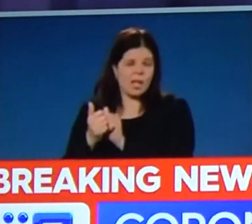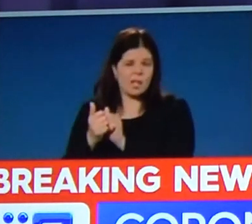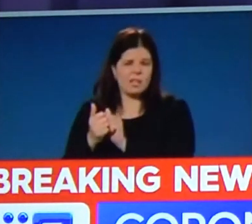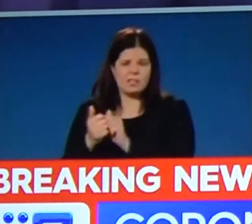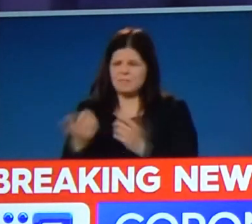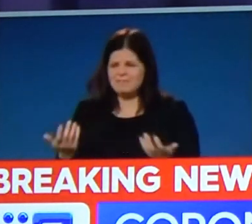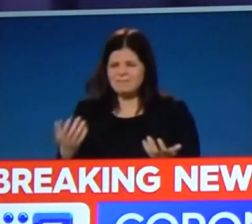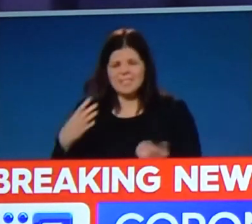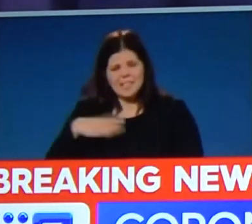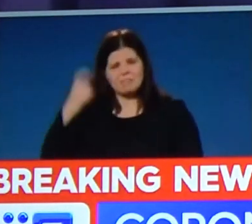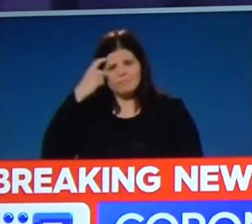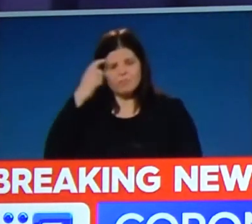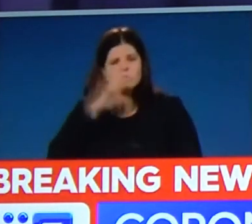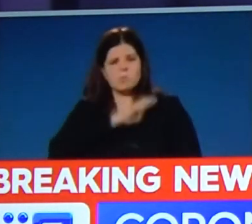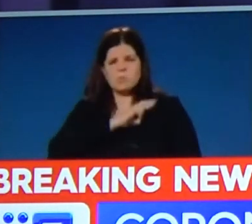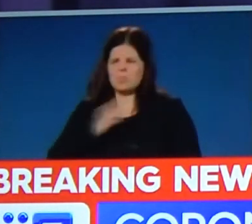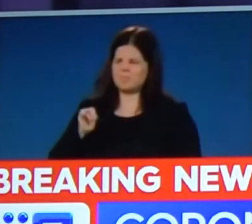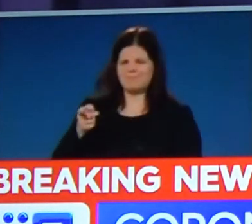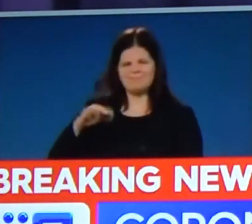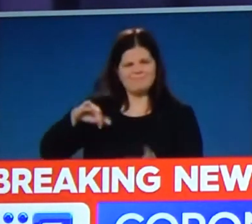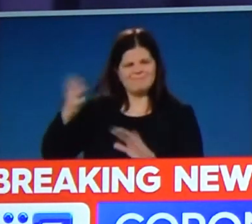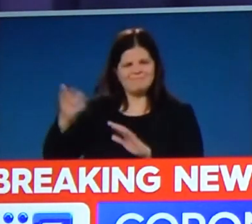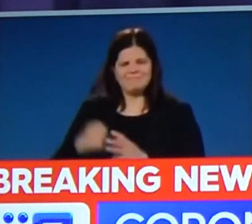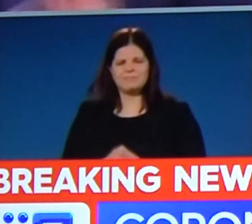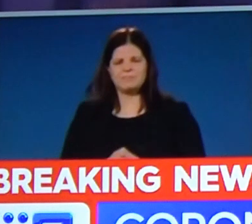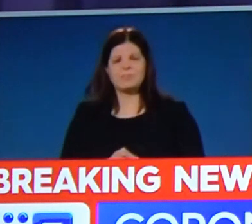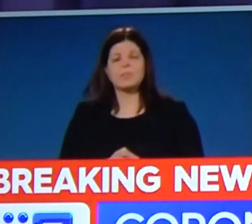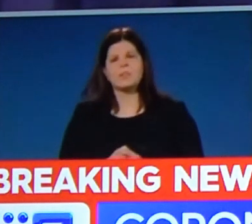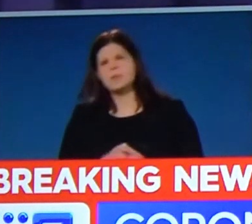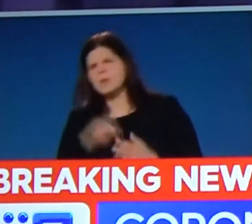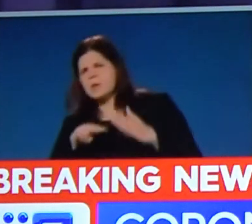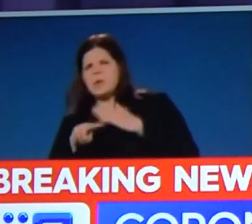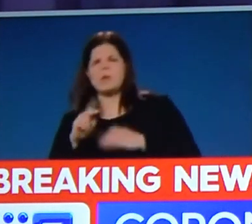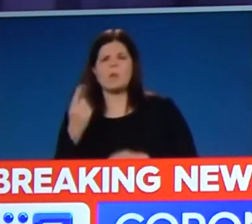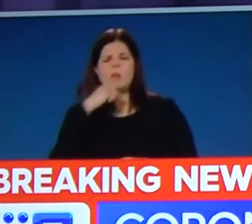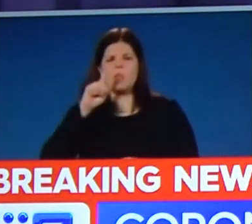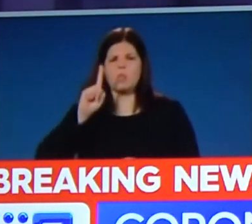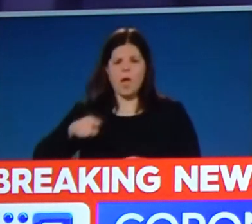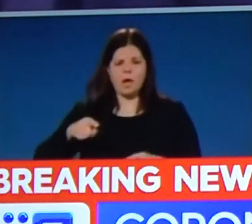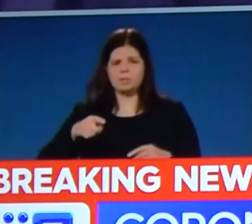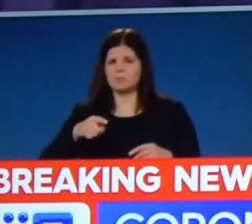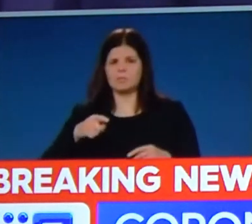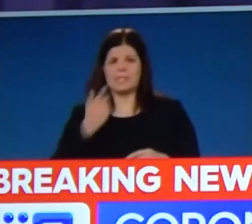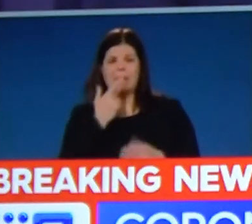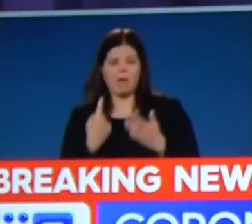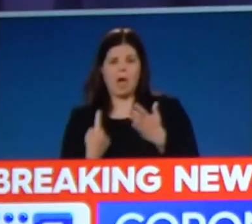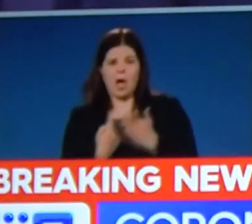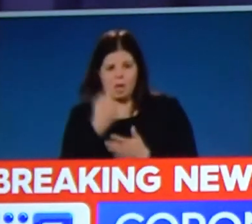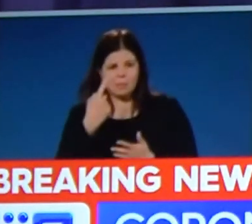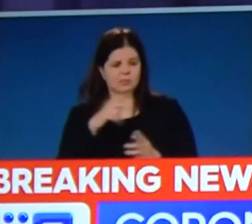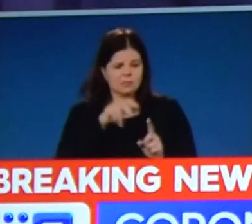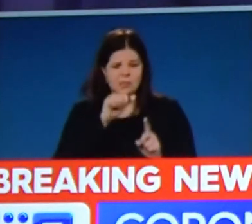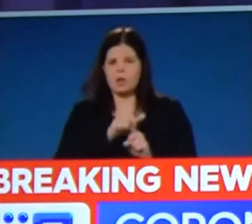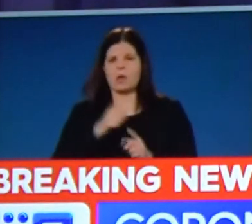that people should behave like that. Now, 100,000 modelling would mean that we lost all mitigation and control. We're not doing that, but I think what